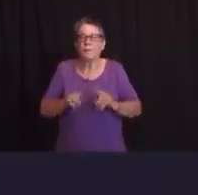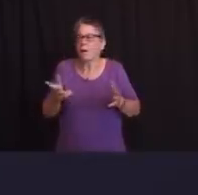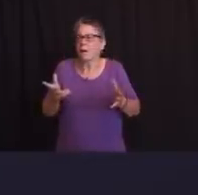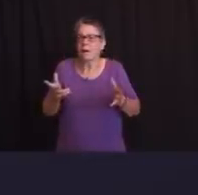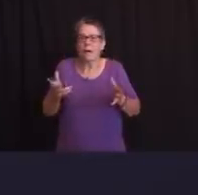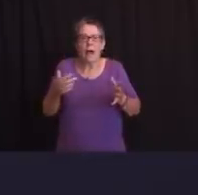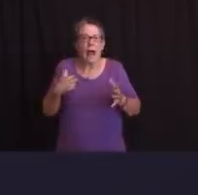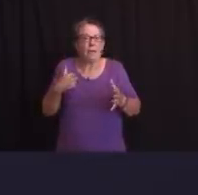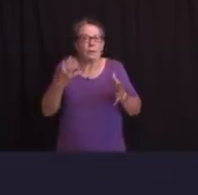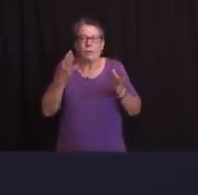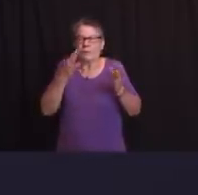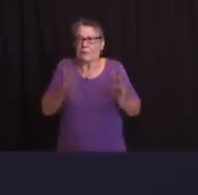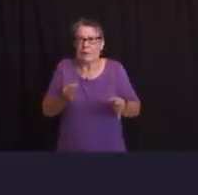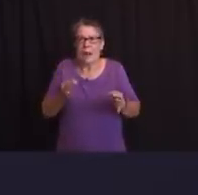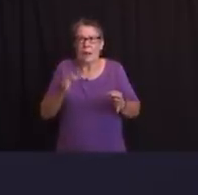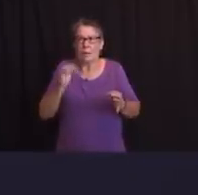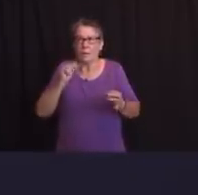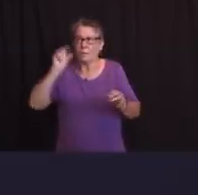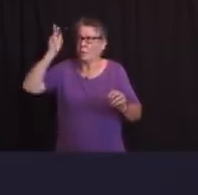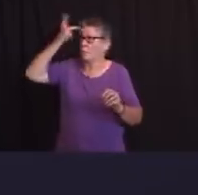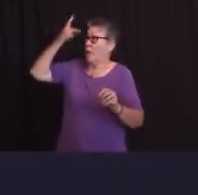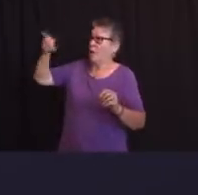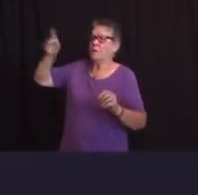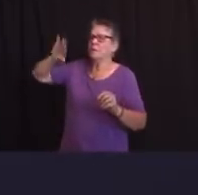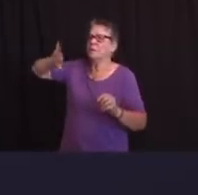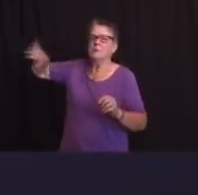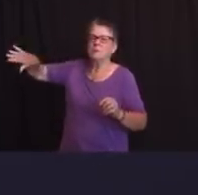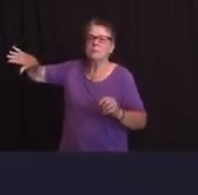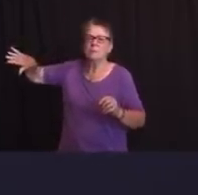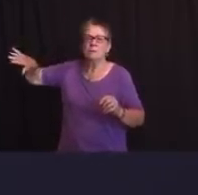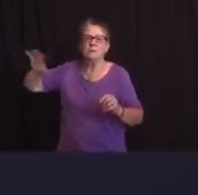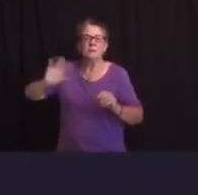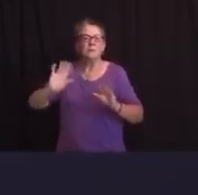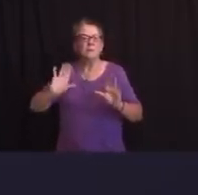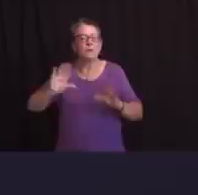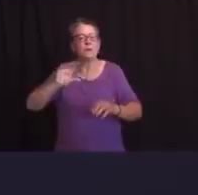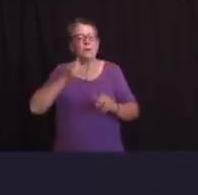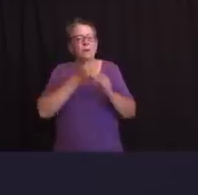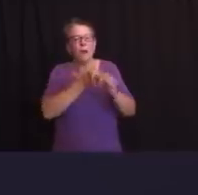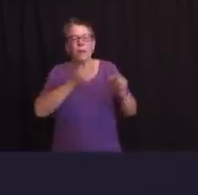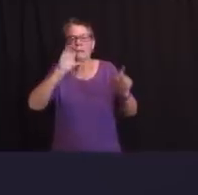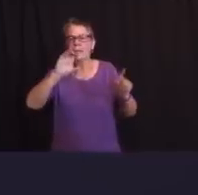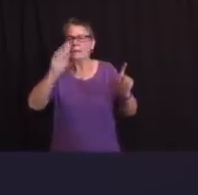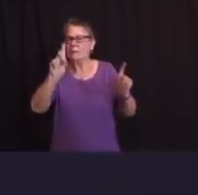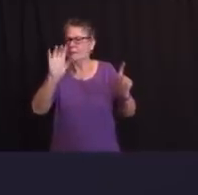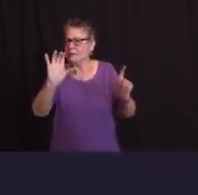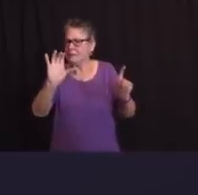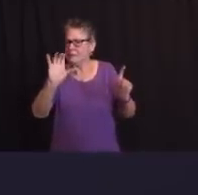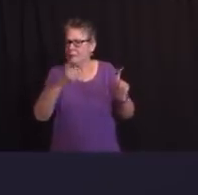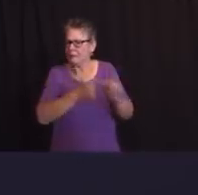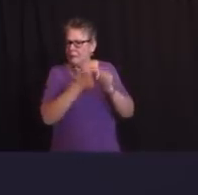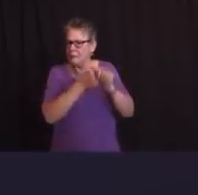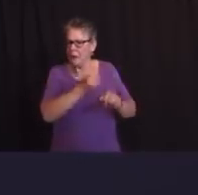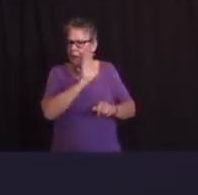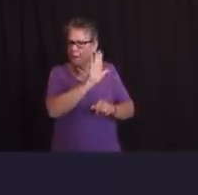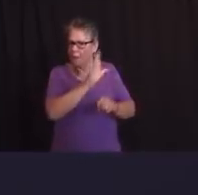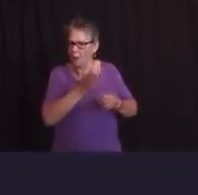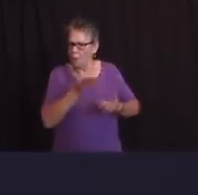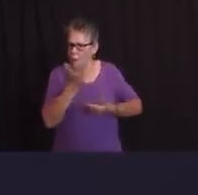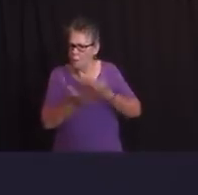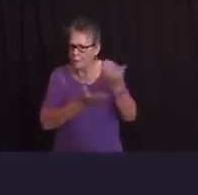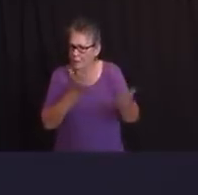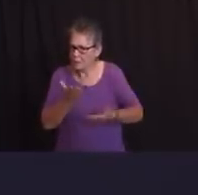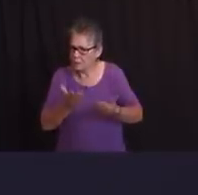CDC's recommendation, actually. So we're not taking a mandate of theirs and watering it down. Judy and I put a statement out last week